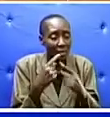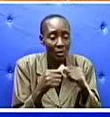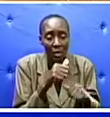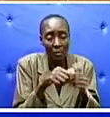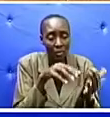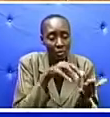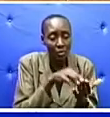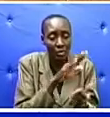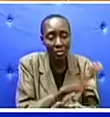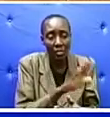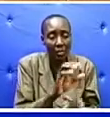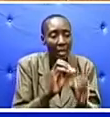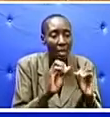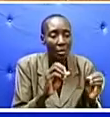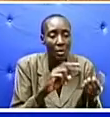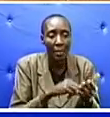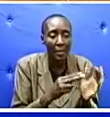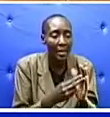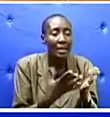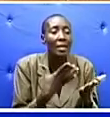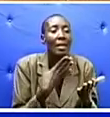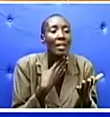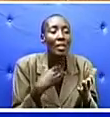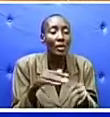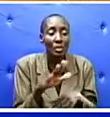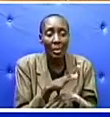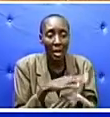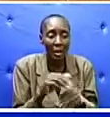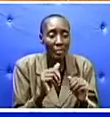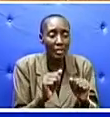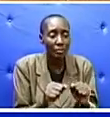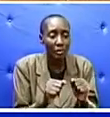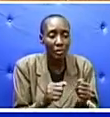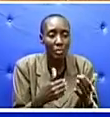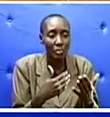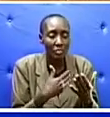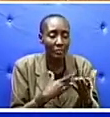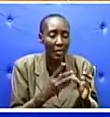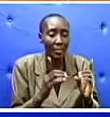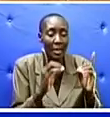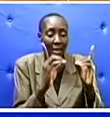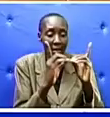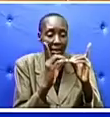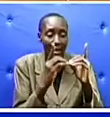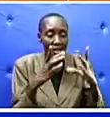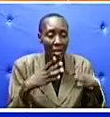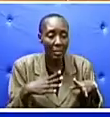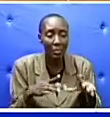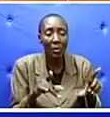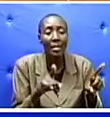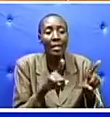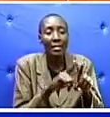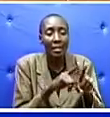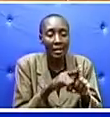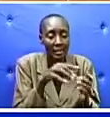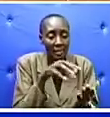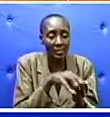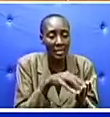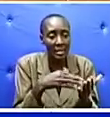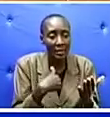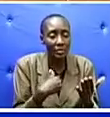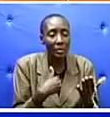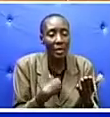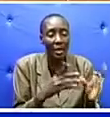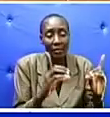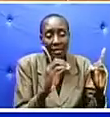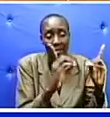can't just go dating anyhowly. They want to be somewhere they can date people who have the same status. Mm-hmm. So we have dating support groups, and then we have support